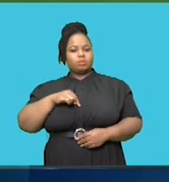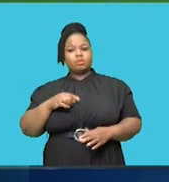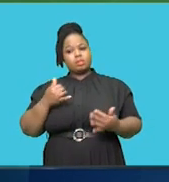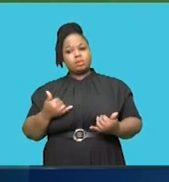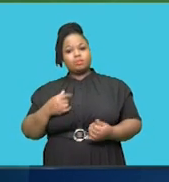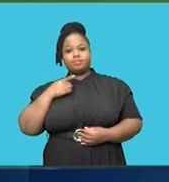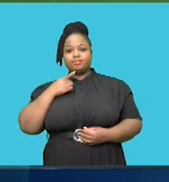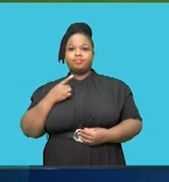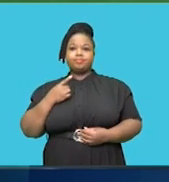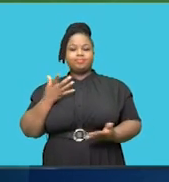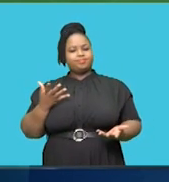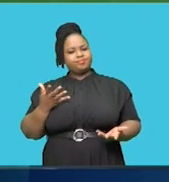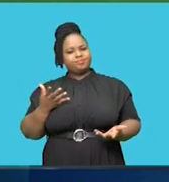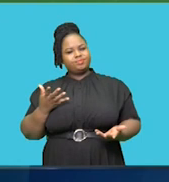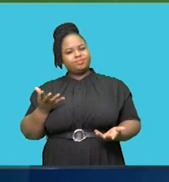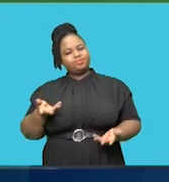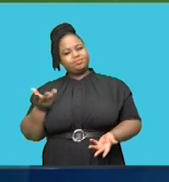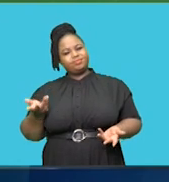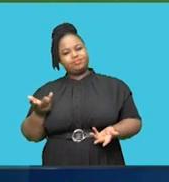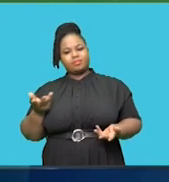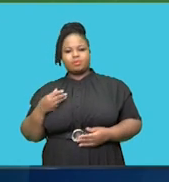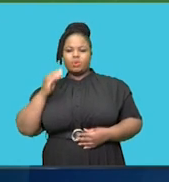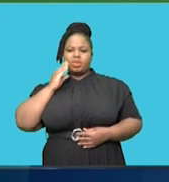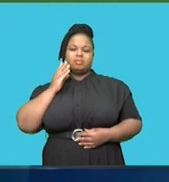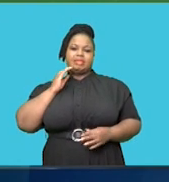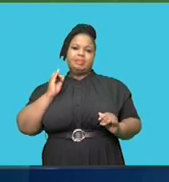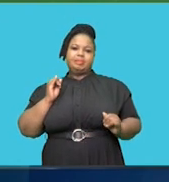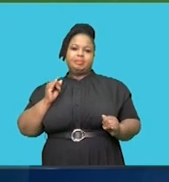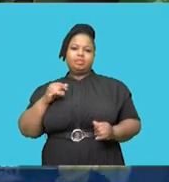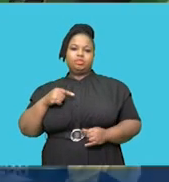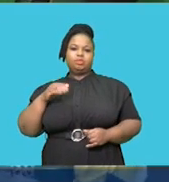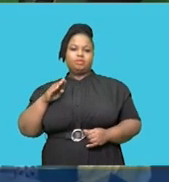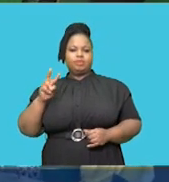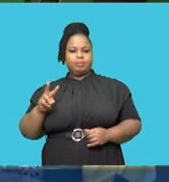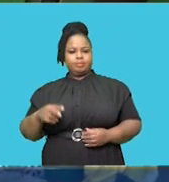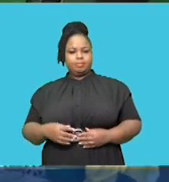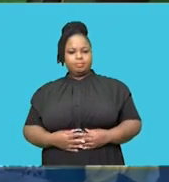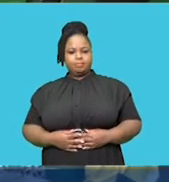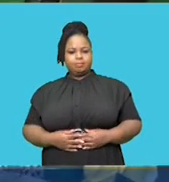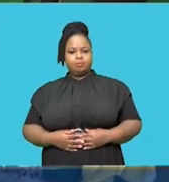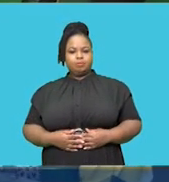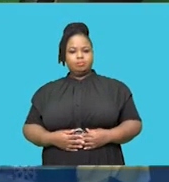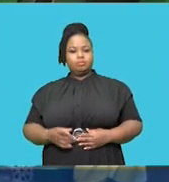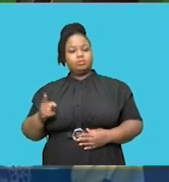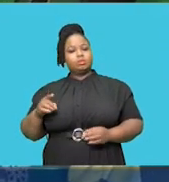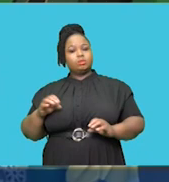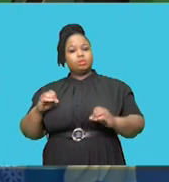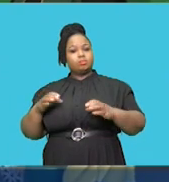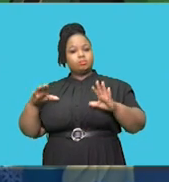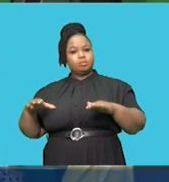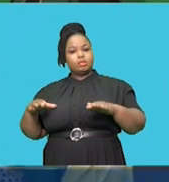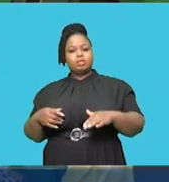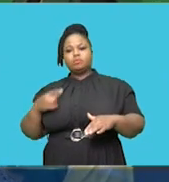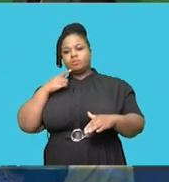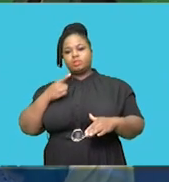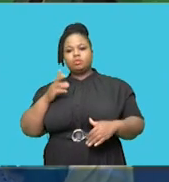through a very bad experience of gender-based violence. Lo mbutho uthi uza kuqhubeka